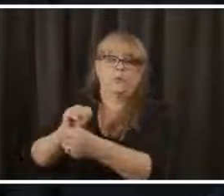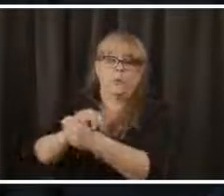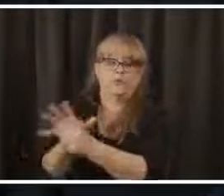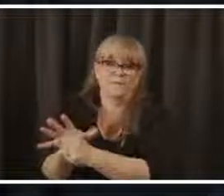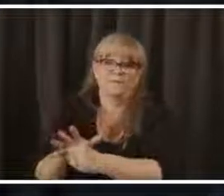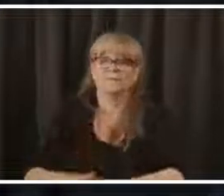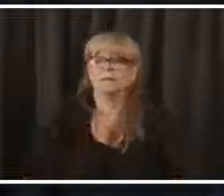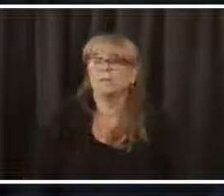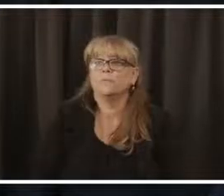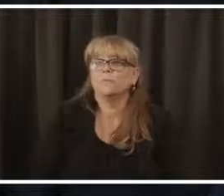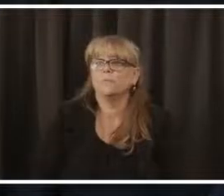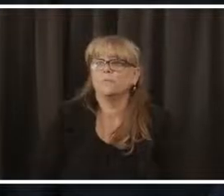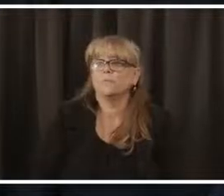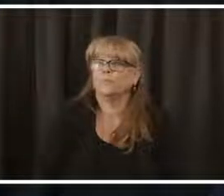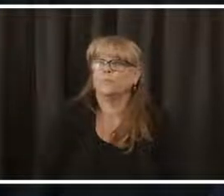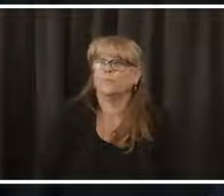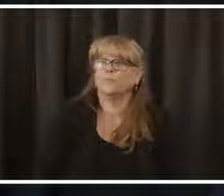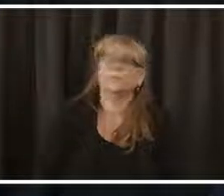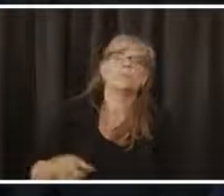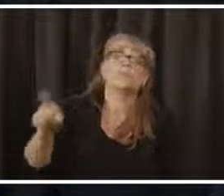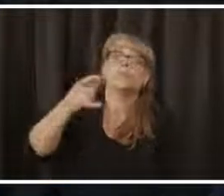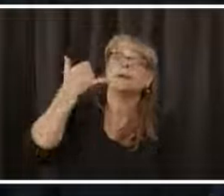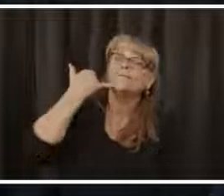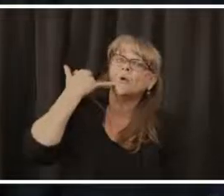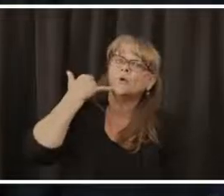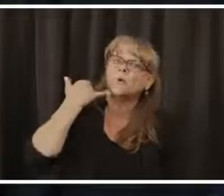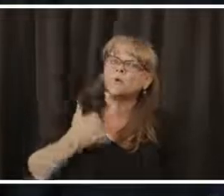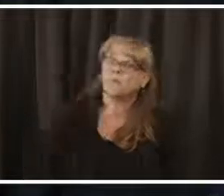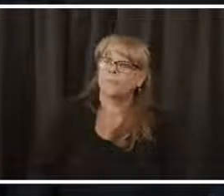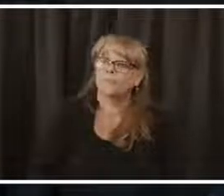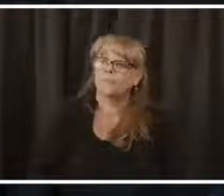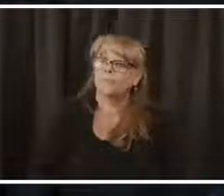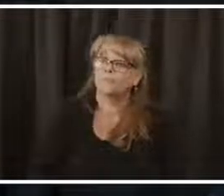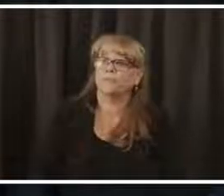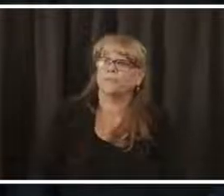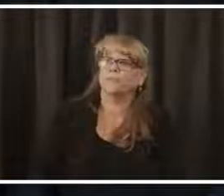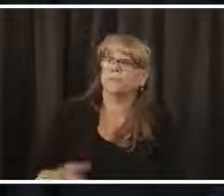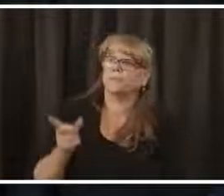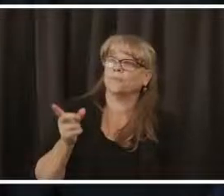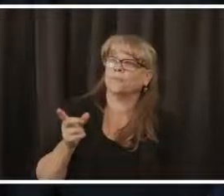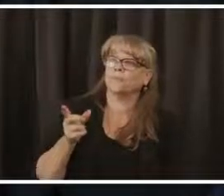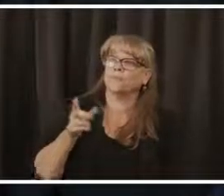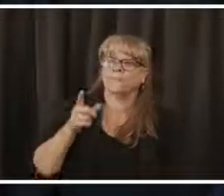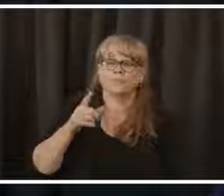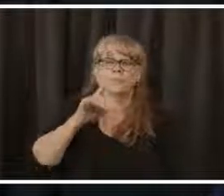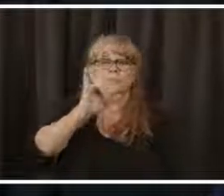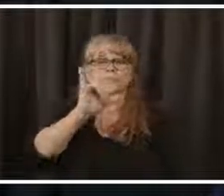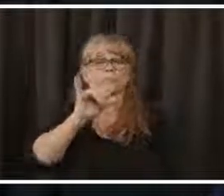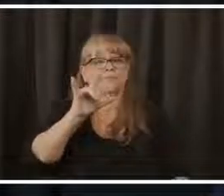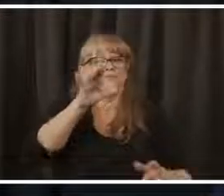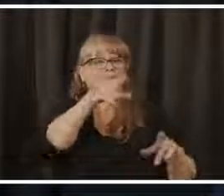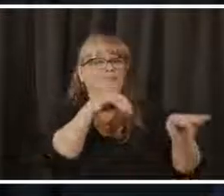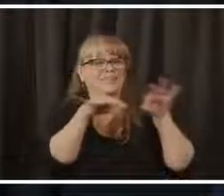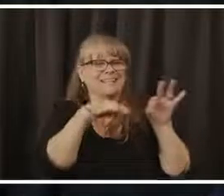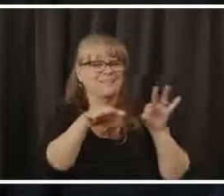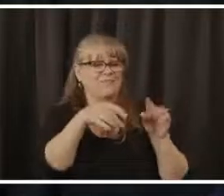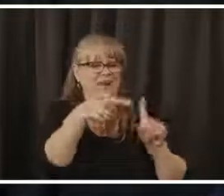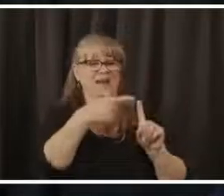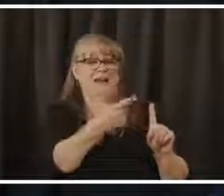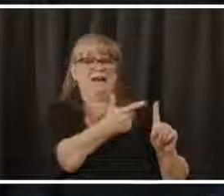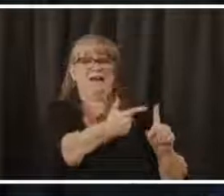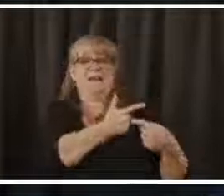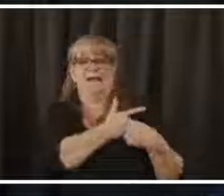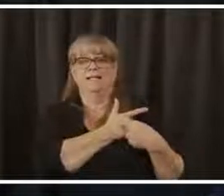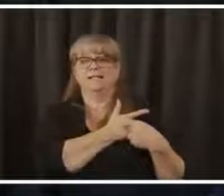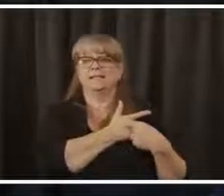Well, follow-up. So what are you basing that sort of laziness presumption on? And it seems counterintuitive that our vax